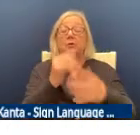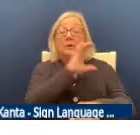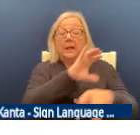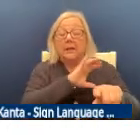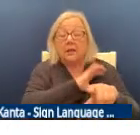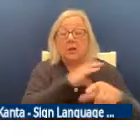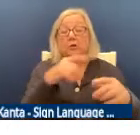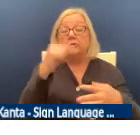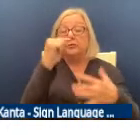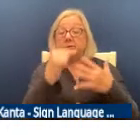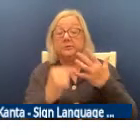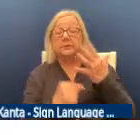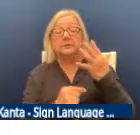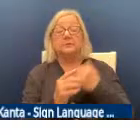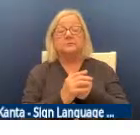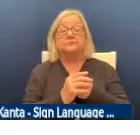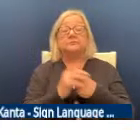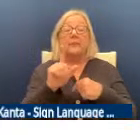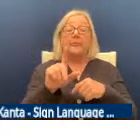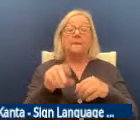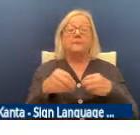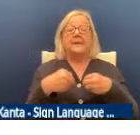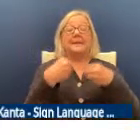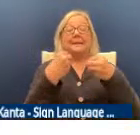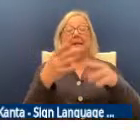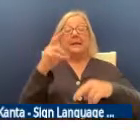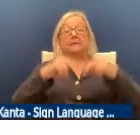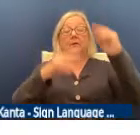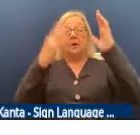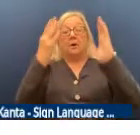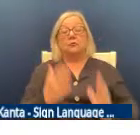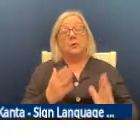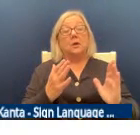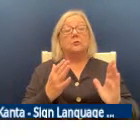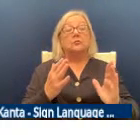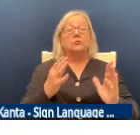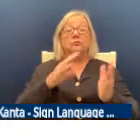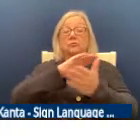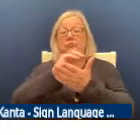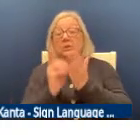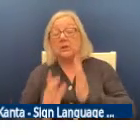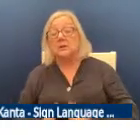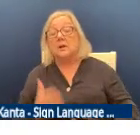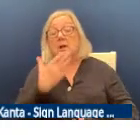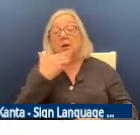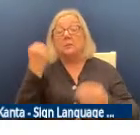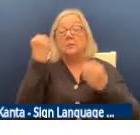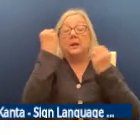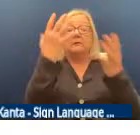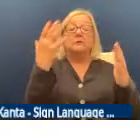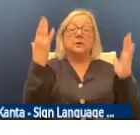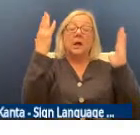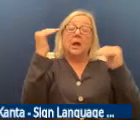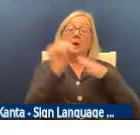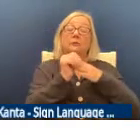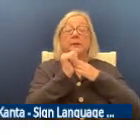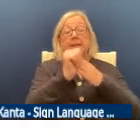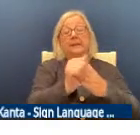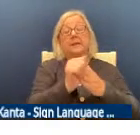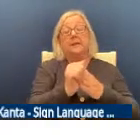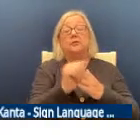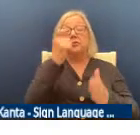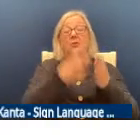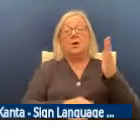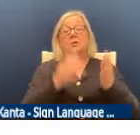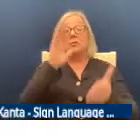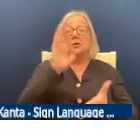give contractors and designers better information, hopefully leading to lower cost bids and more